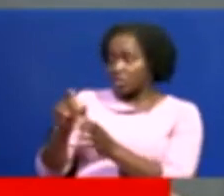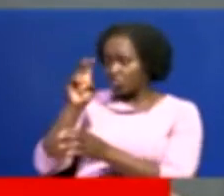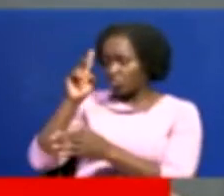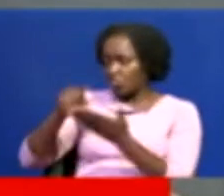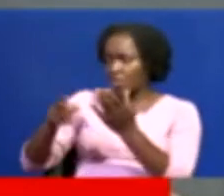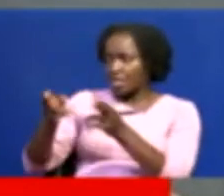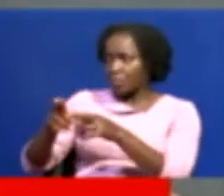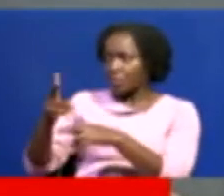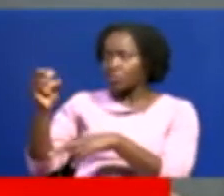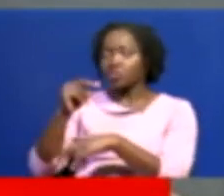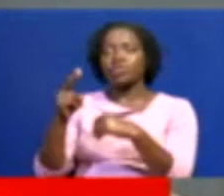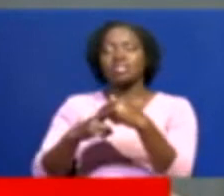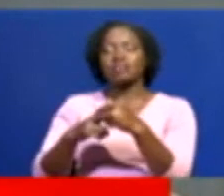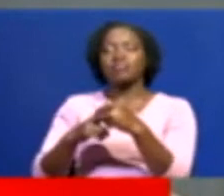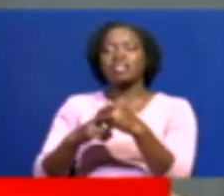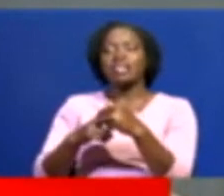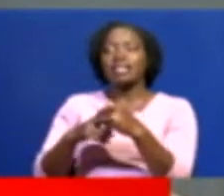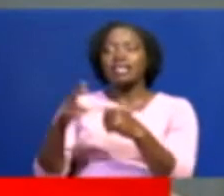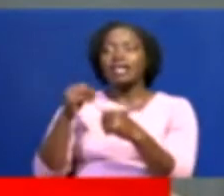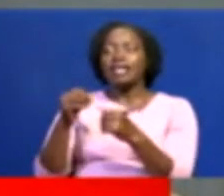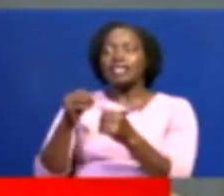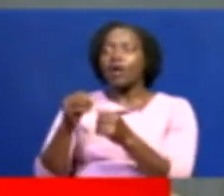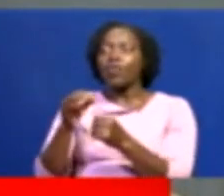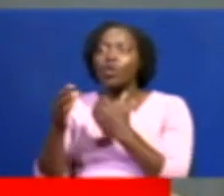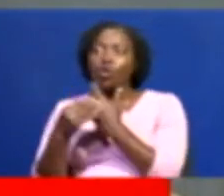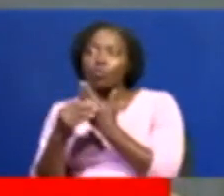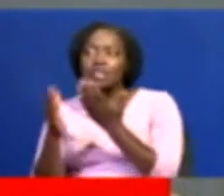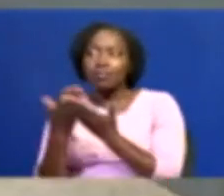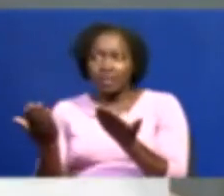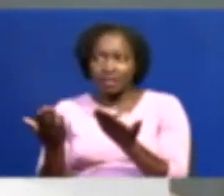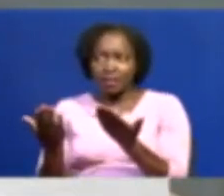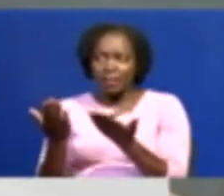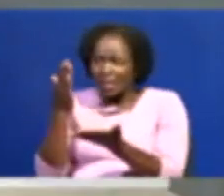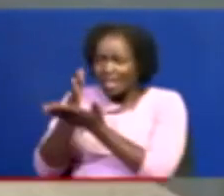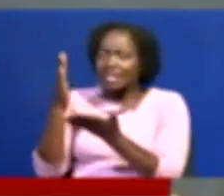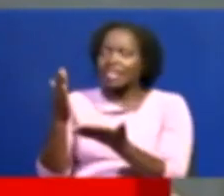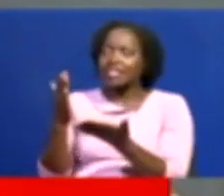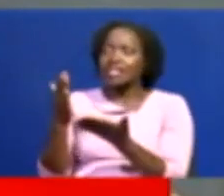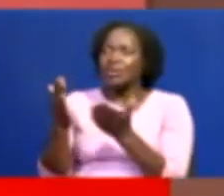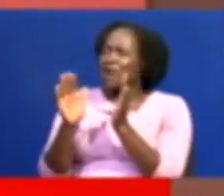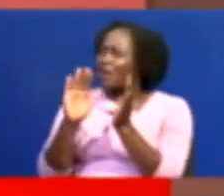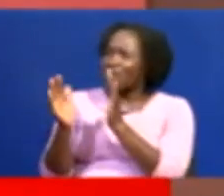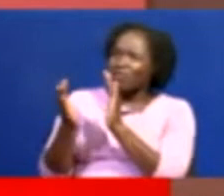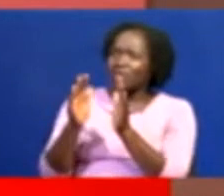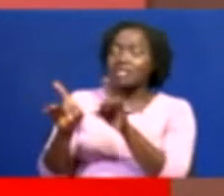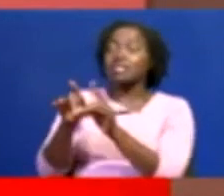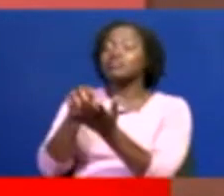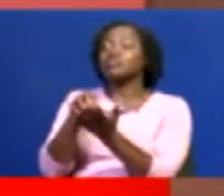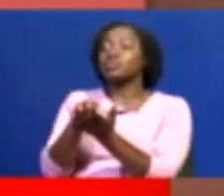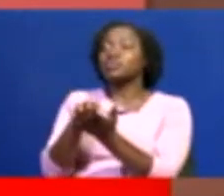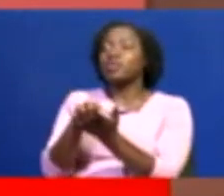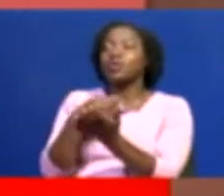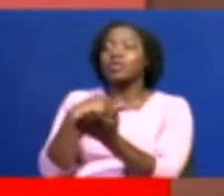in 2007, mm-hmm. and we need to borrow a leave. Exactly. We are almost in the same situation we had